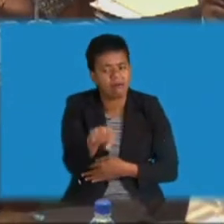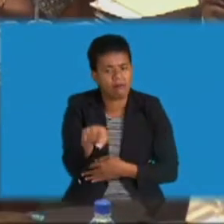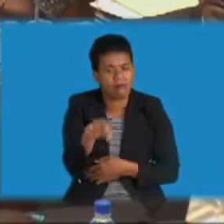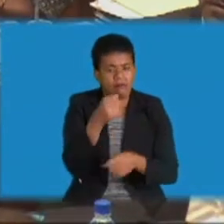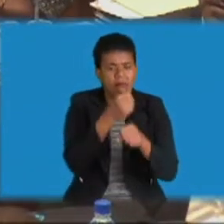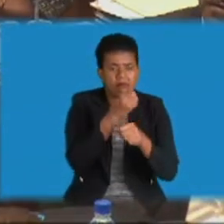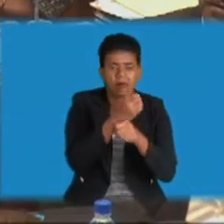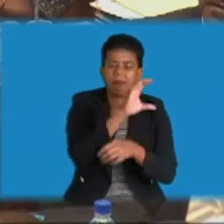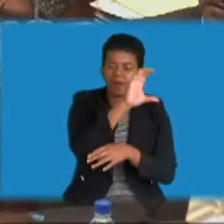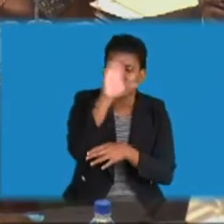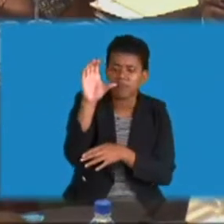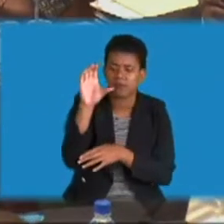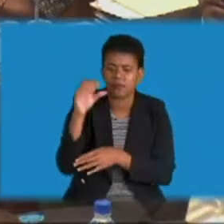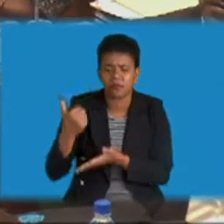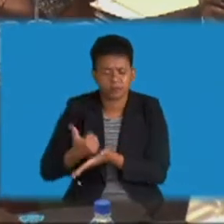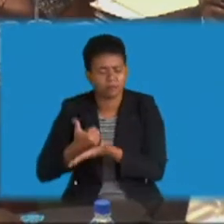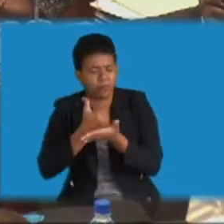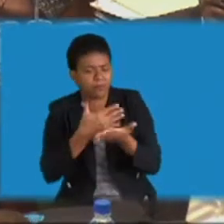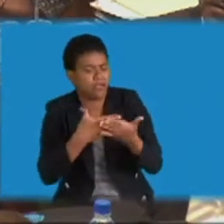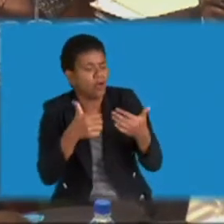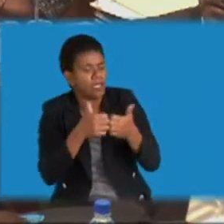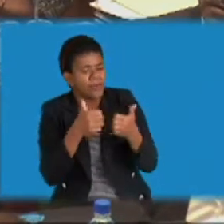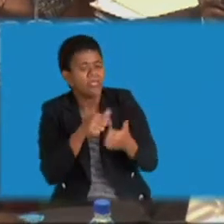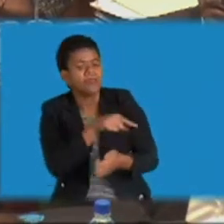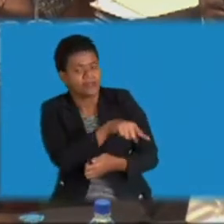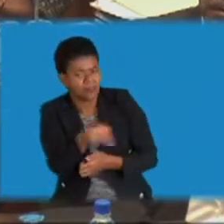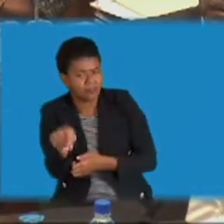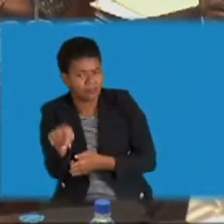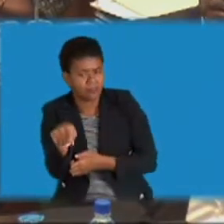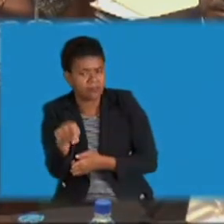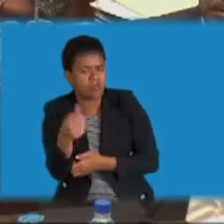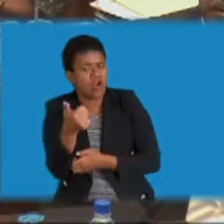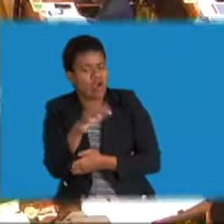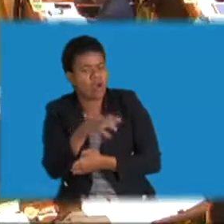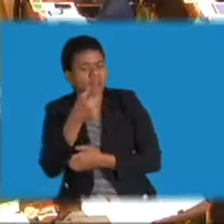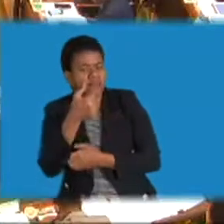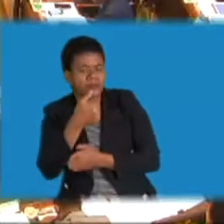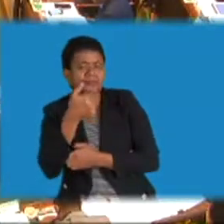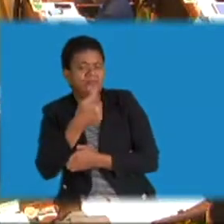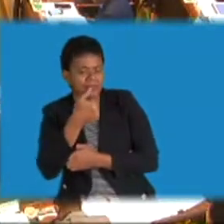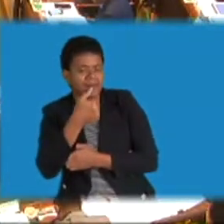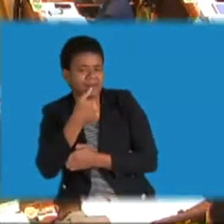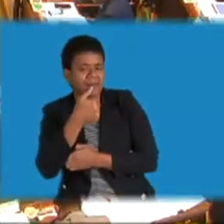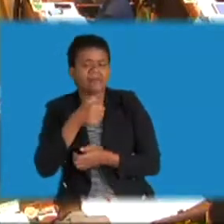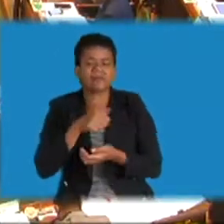FDB, the number. Those are all landowners, 60. Thank you.